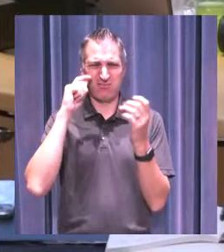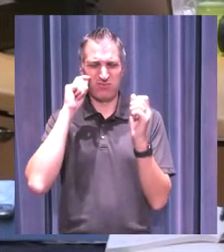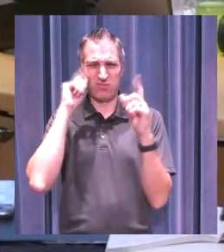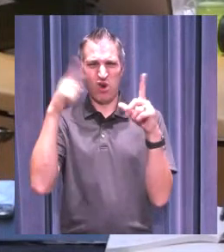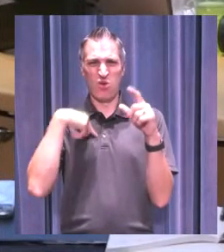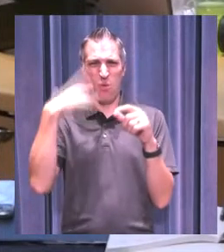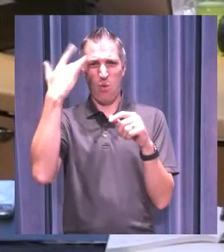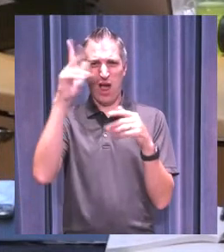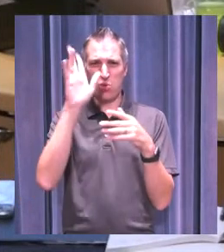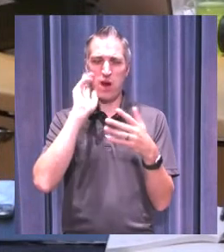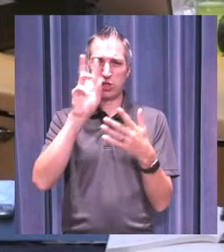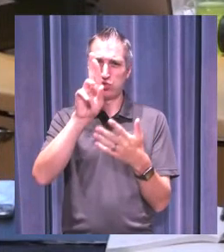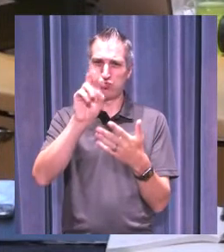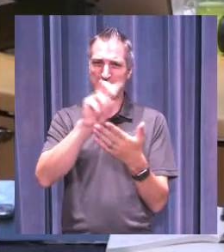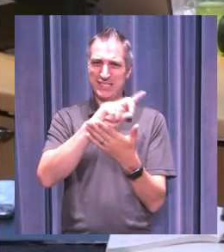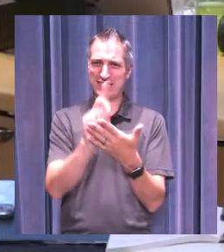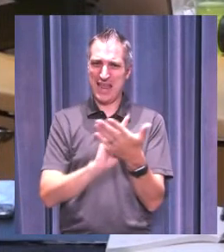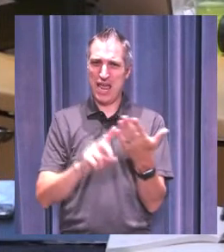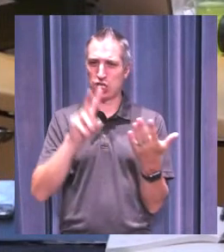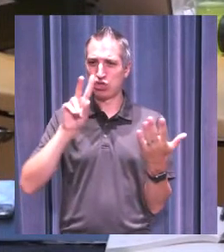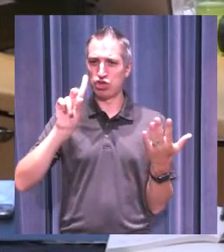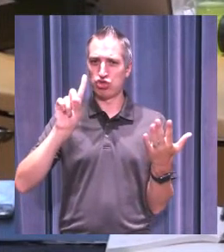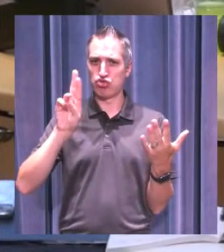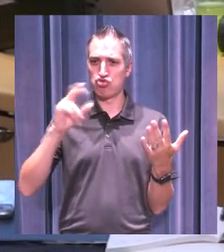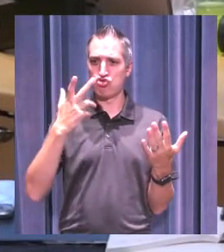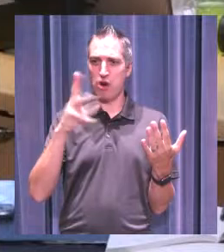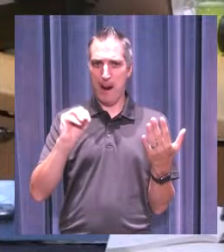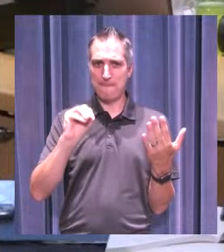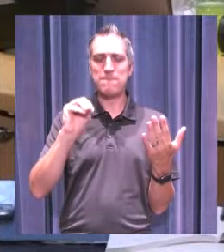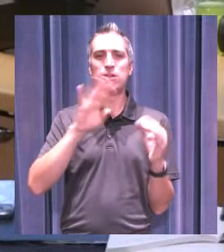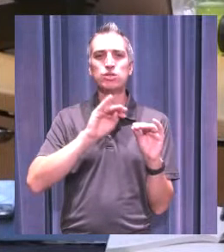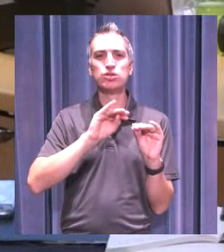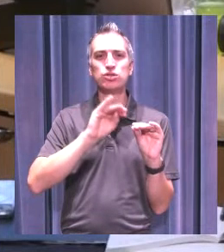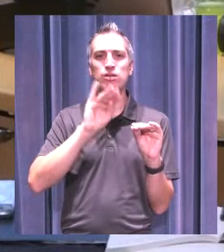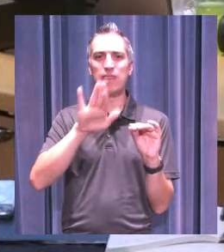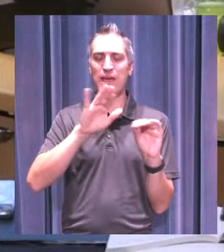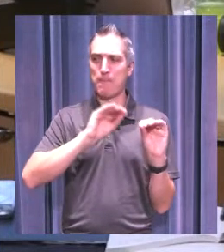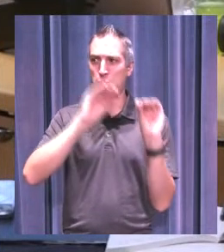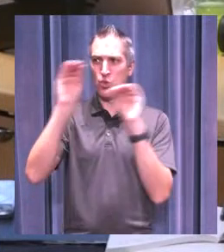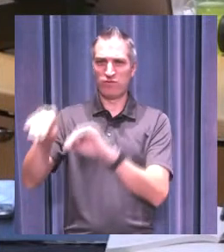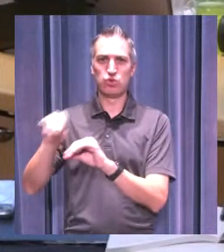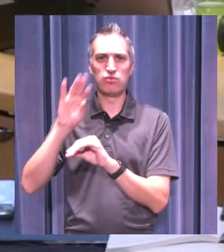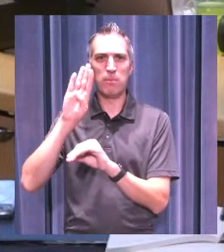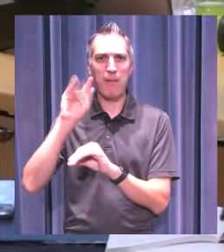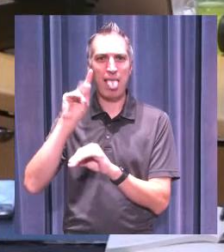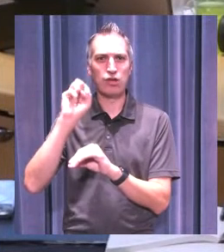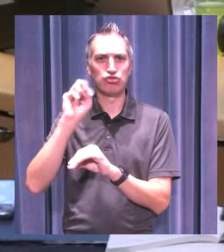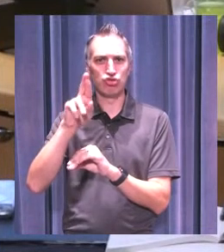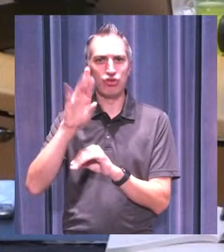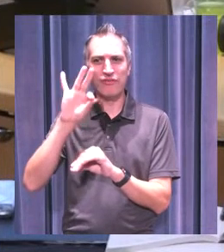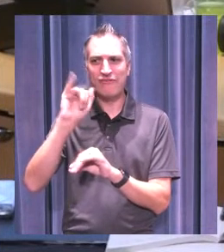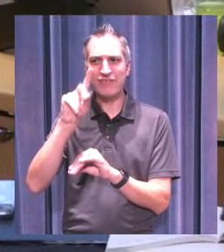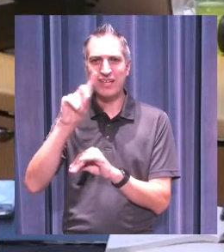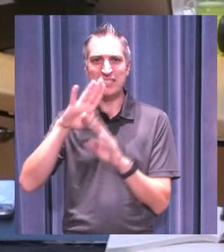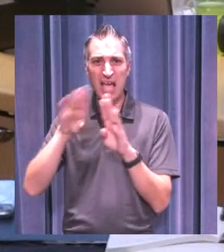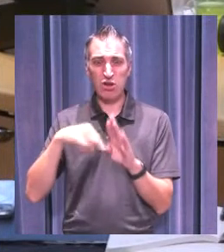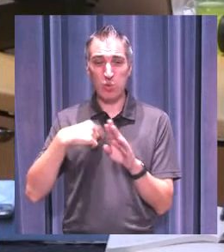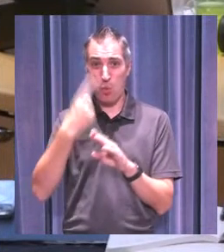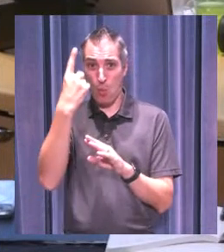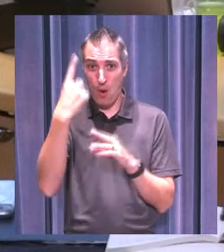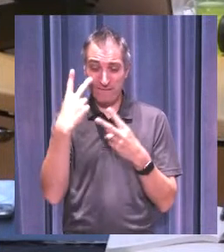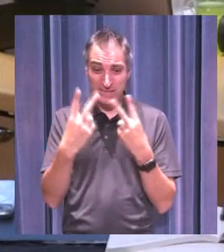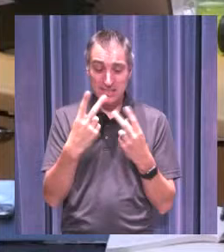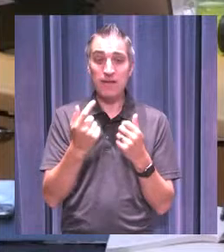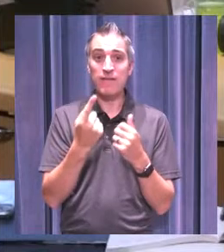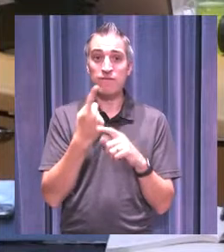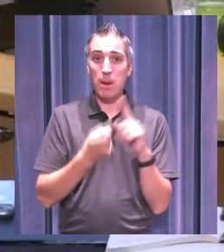of the Durham Fitness and Wellness Center or move it to Ballinger Fieldhouse. I understand that based on a single visit by 2 board